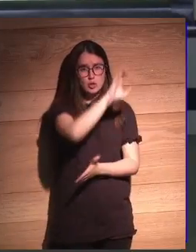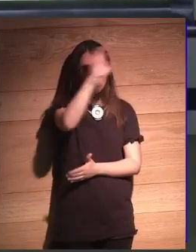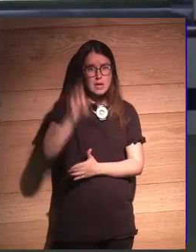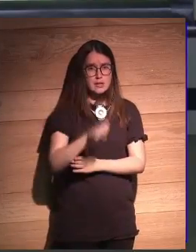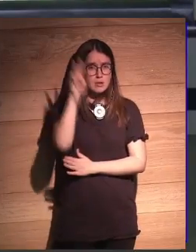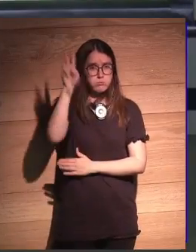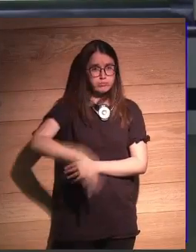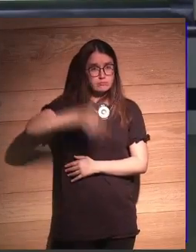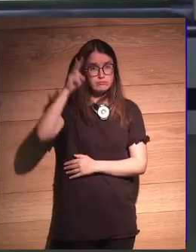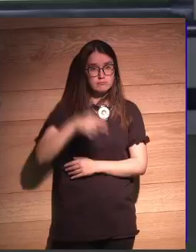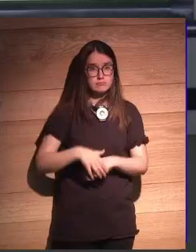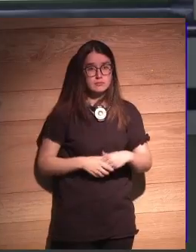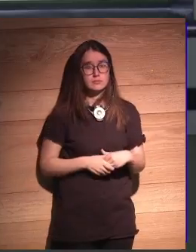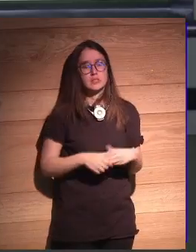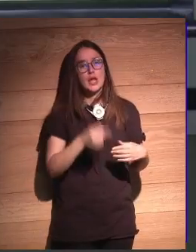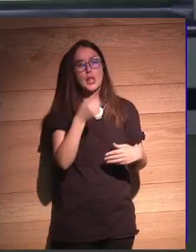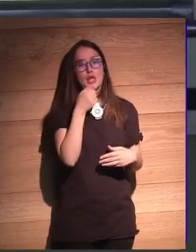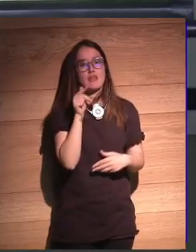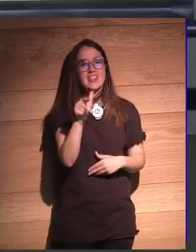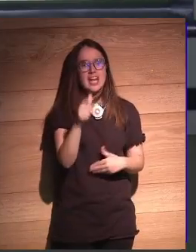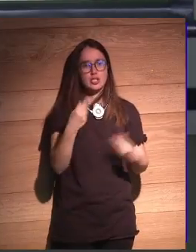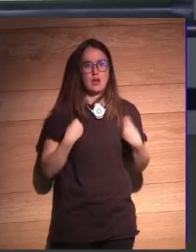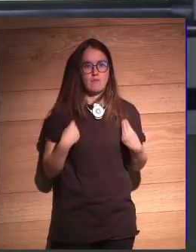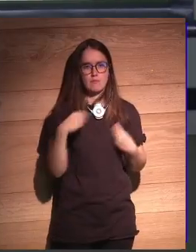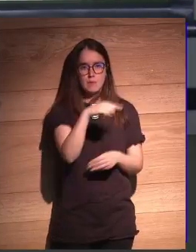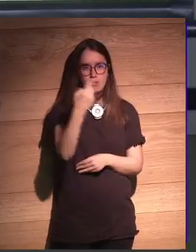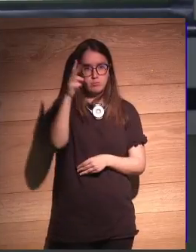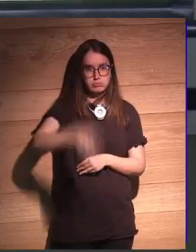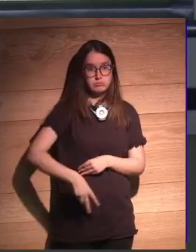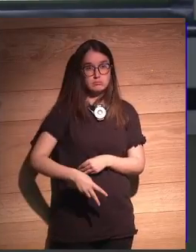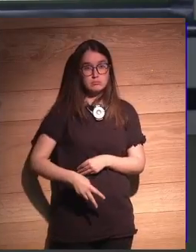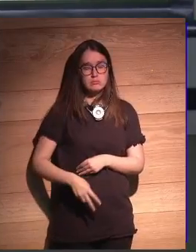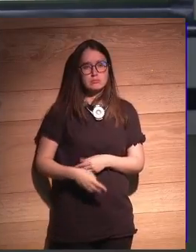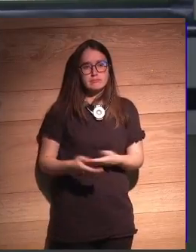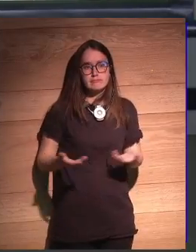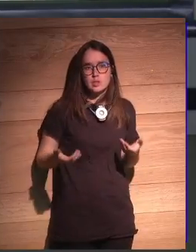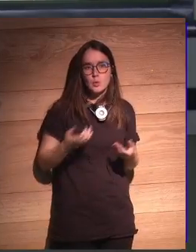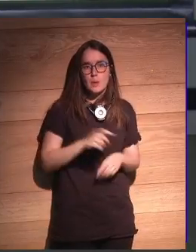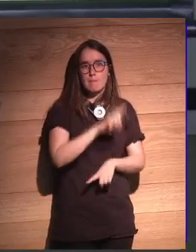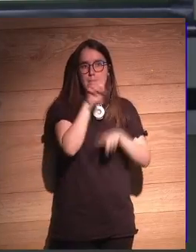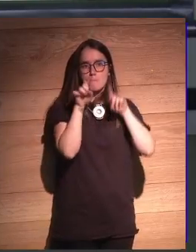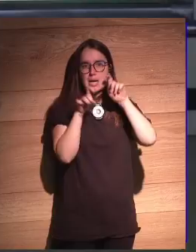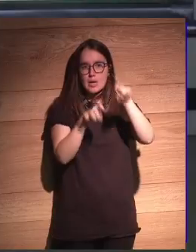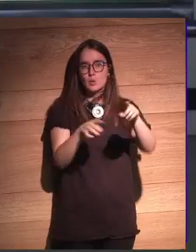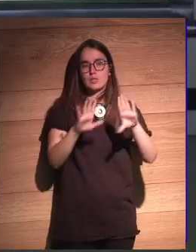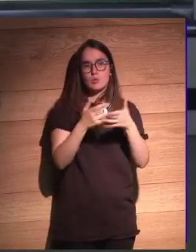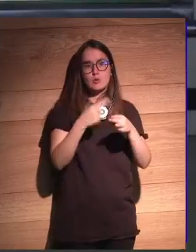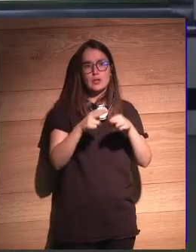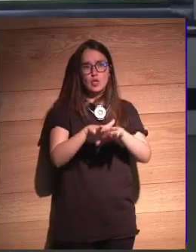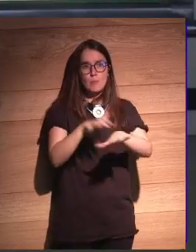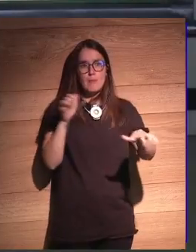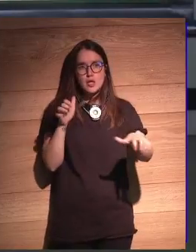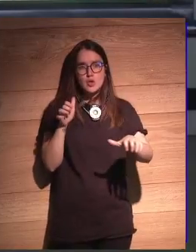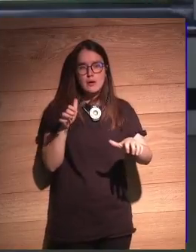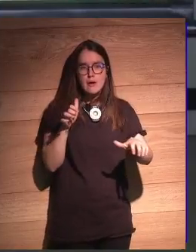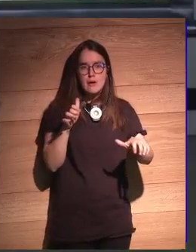they have established a right to housing. And if you ask most political parties and most people, they will say